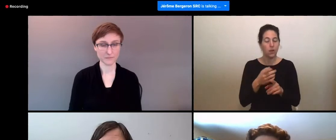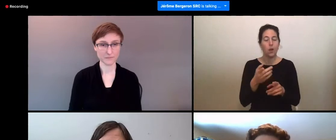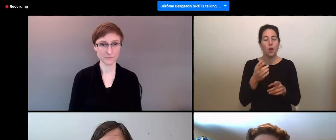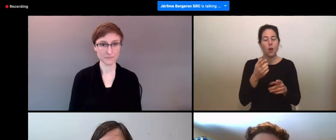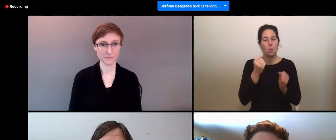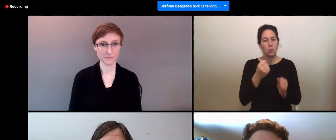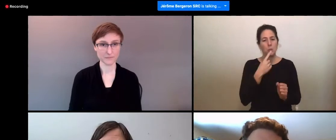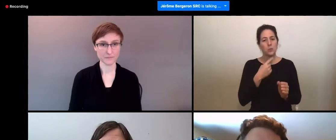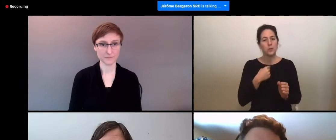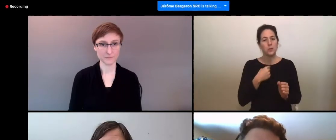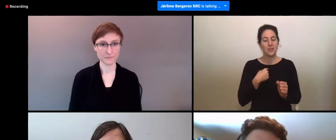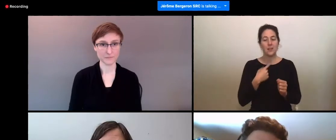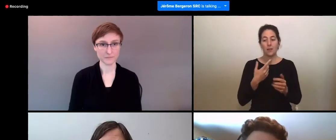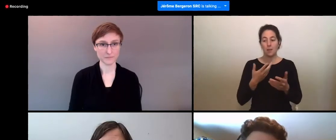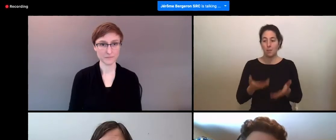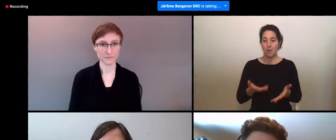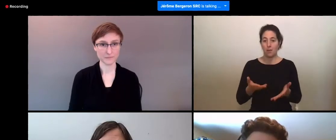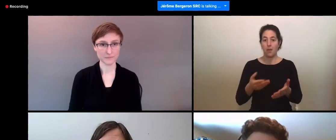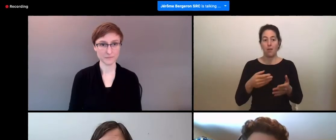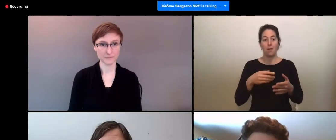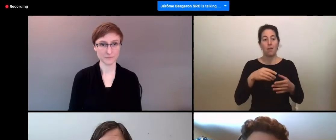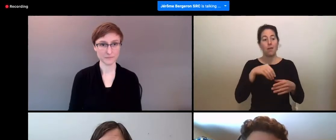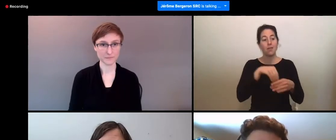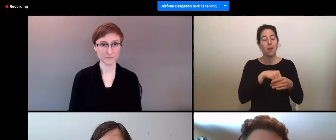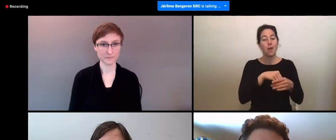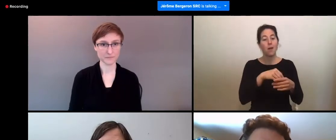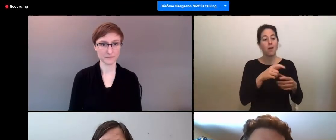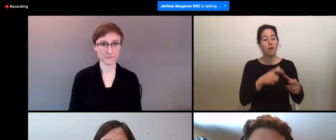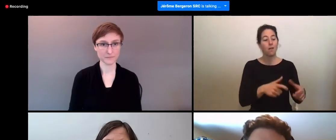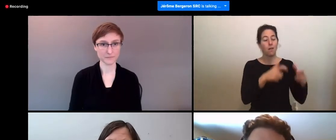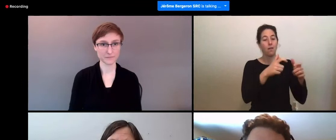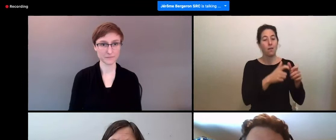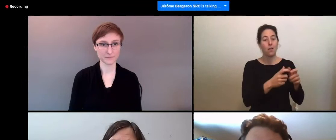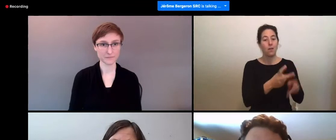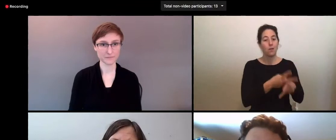moment, il y a combien de cas actifs dans des foyers?